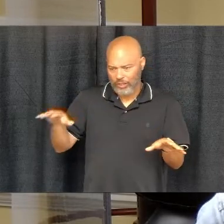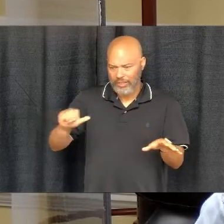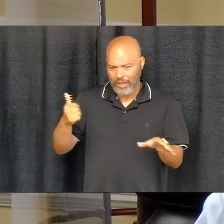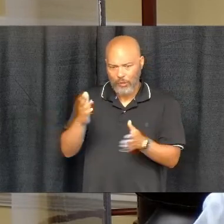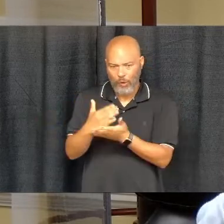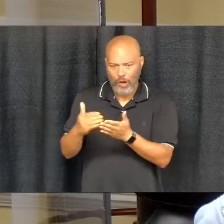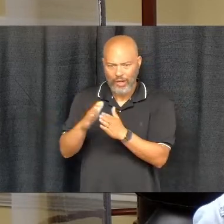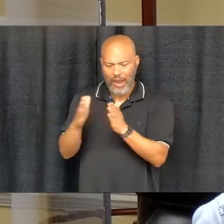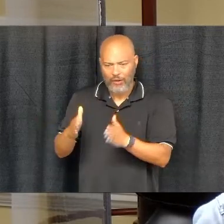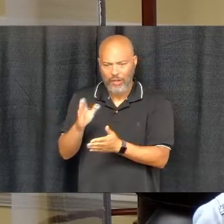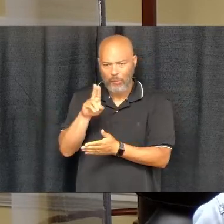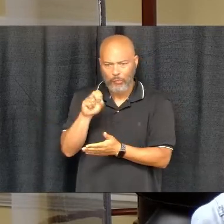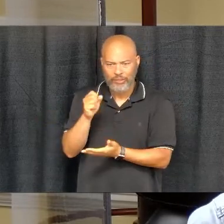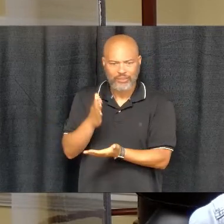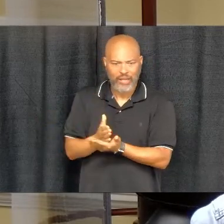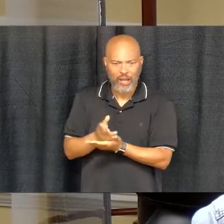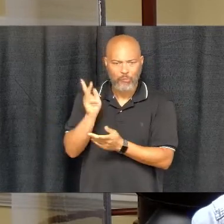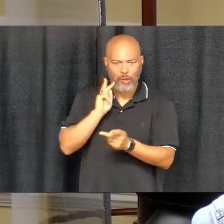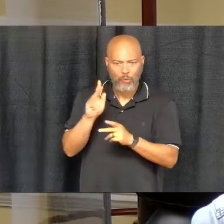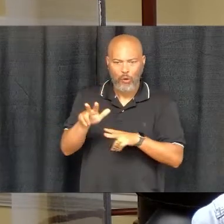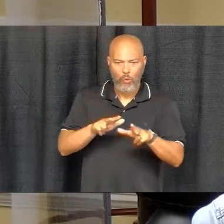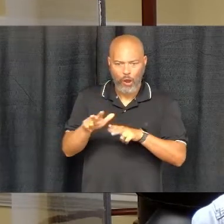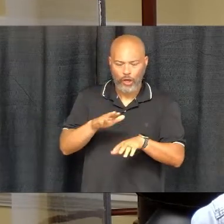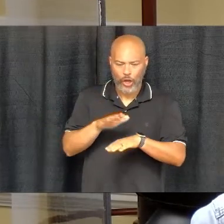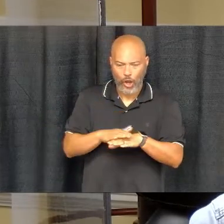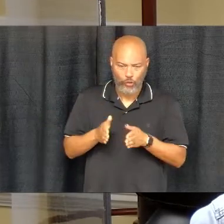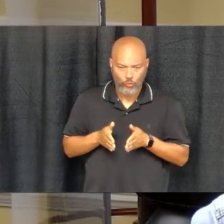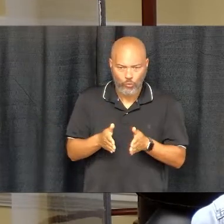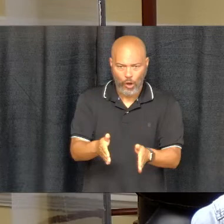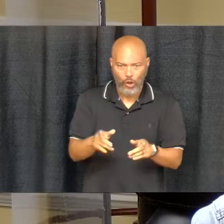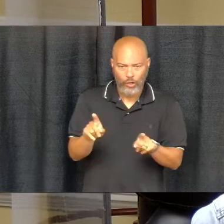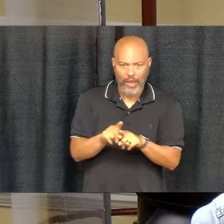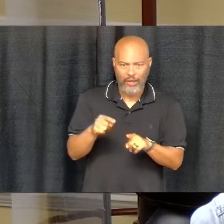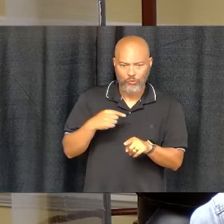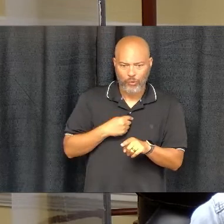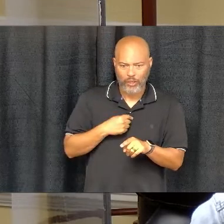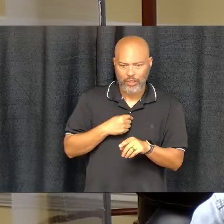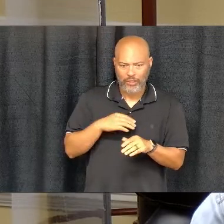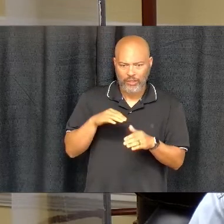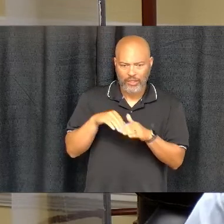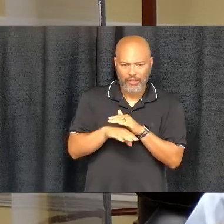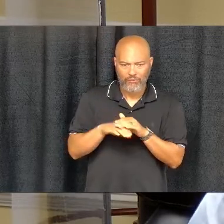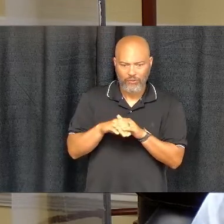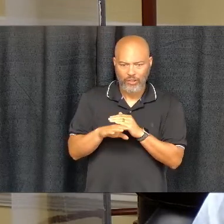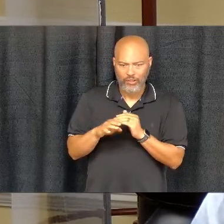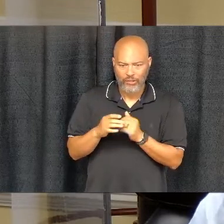housing and a bus stop. People are walking on this road as we infill, and I